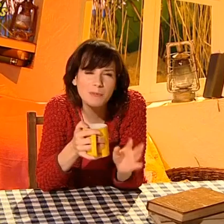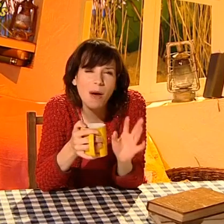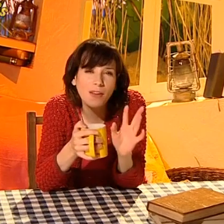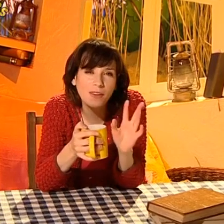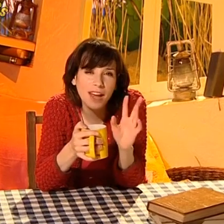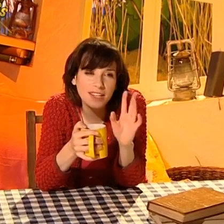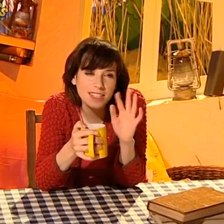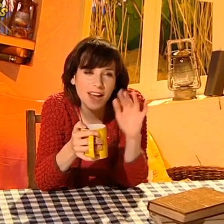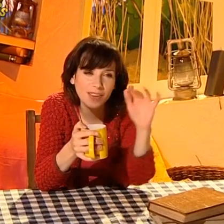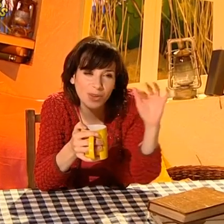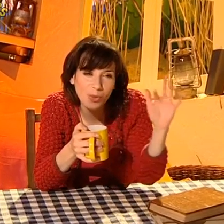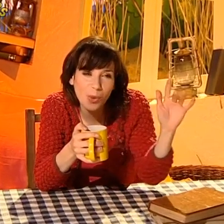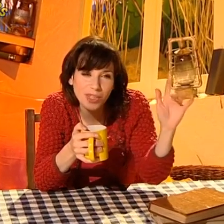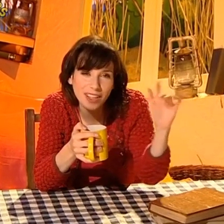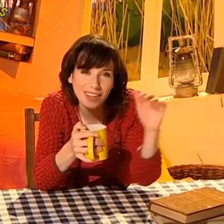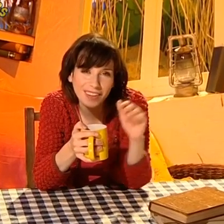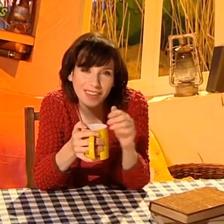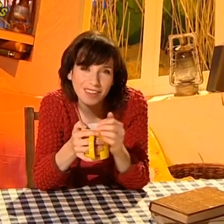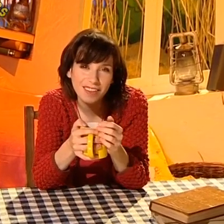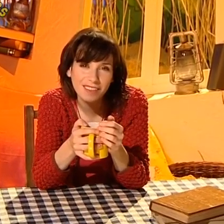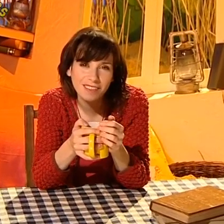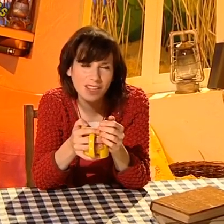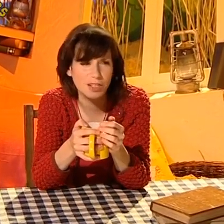They sparkle like sun on the water.